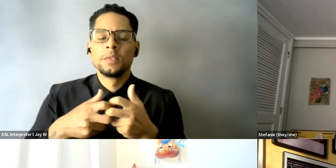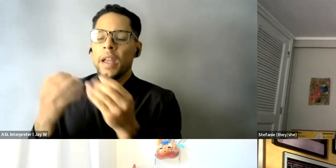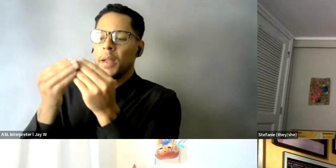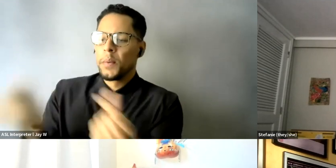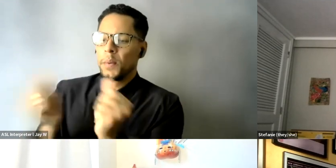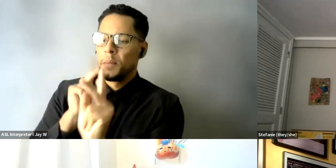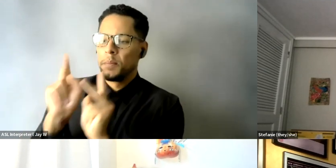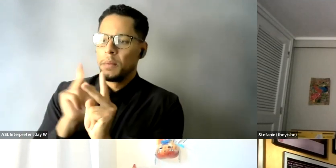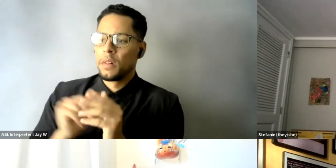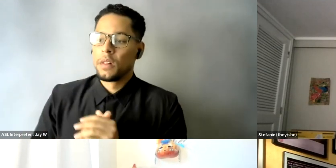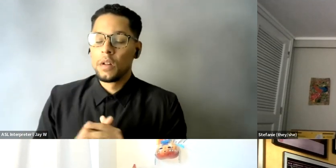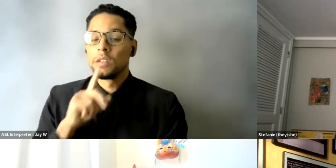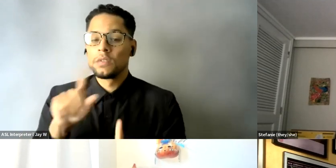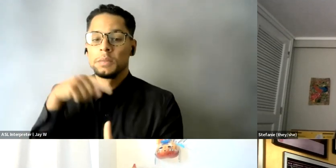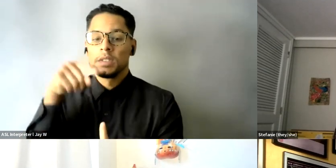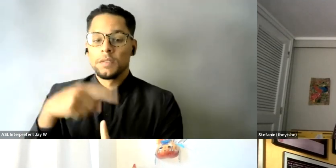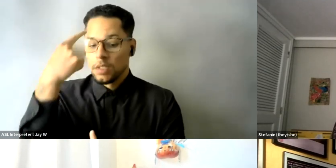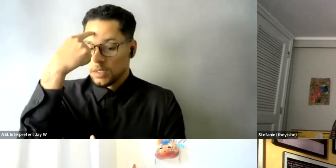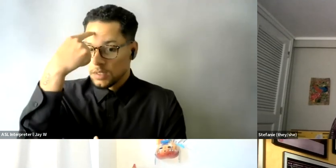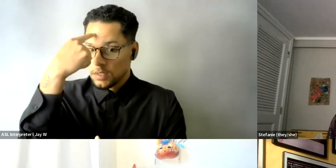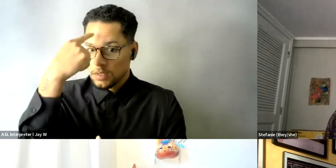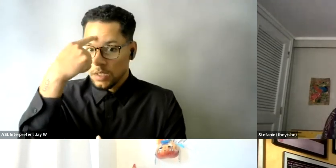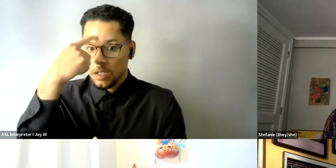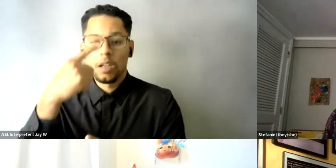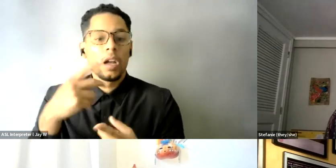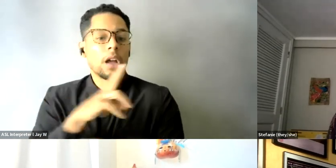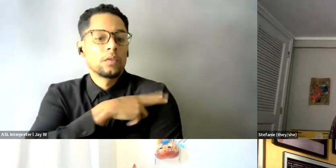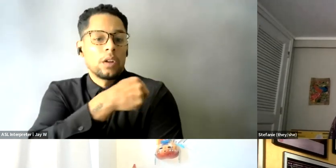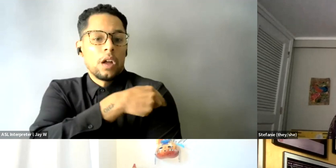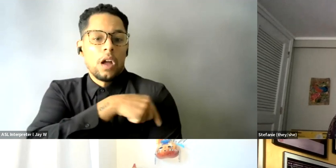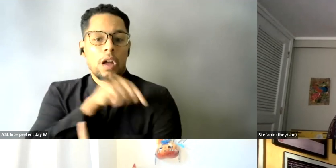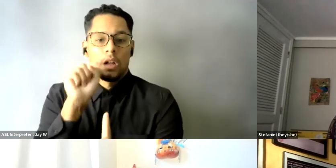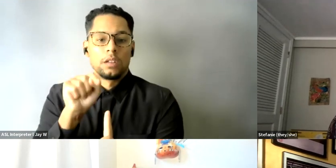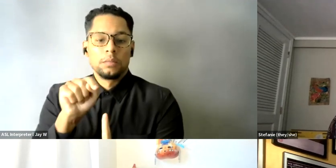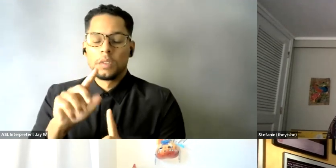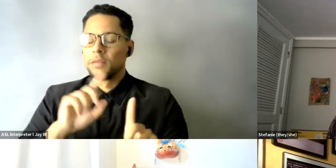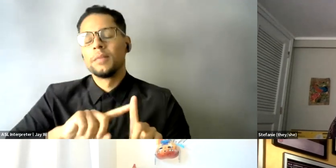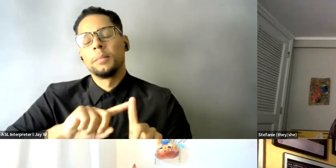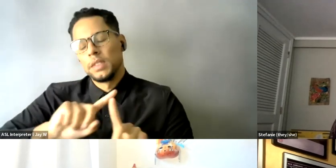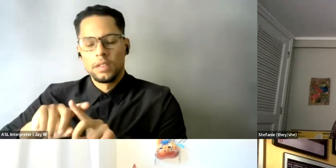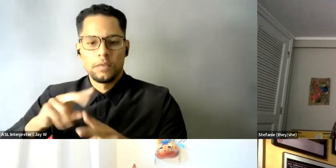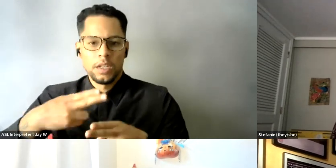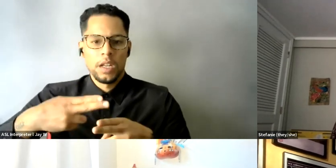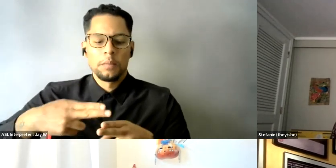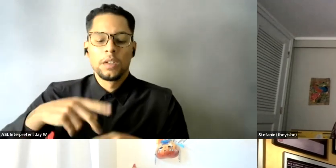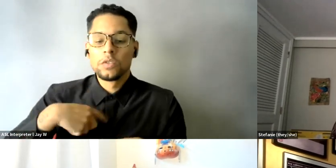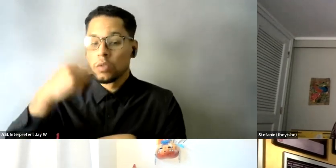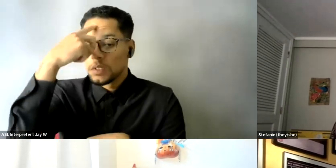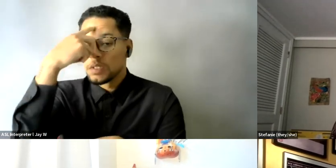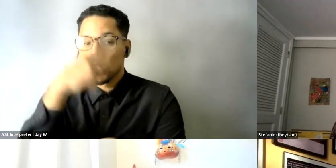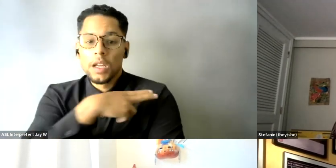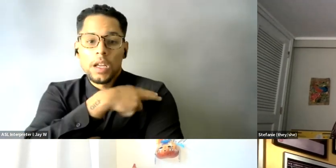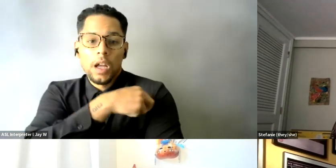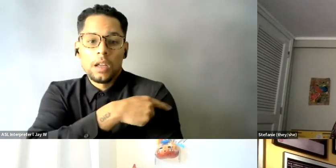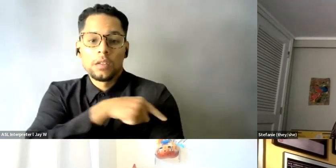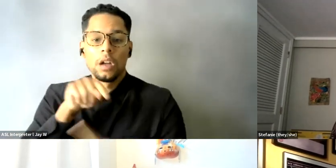of the psychiatric institution, because prisons are by many different names. But for me, considering the psychiatric institution, I was very